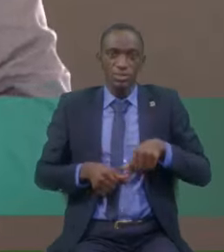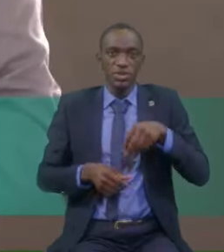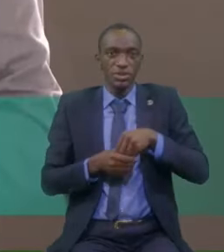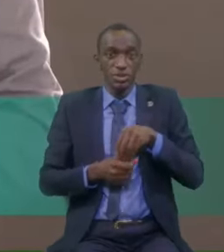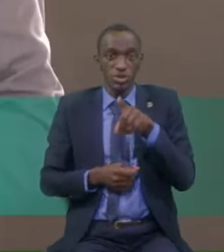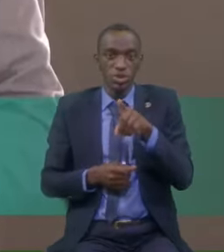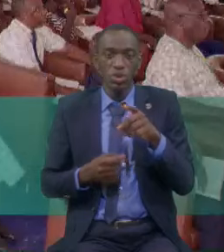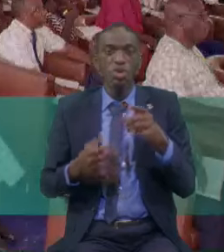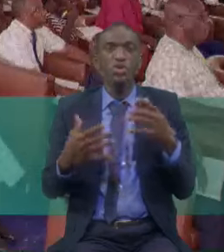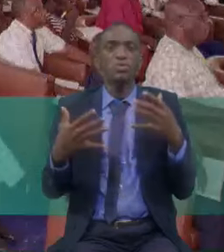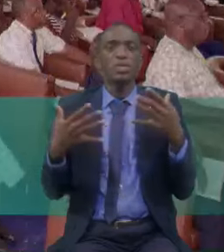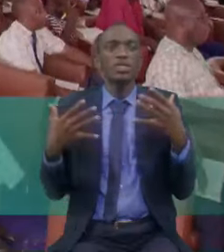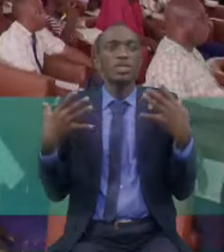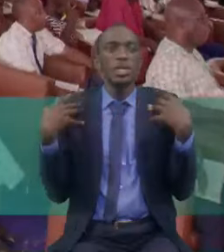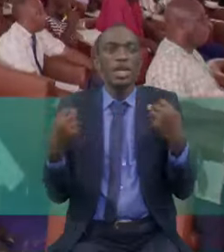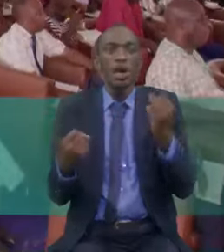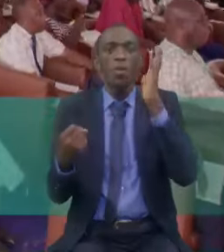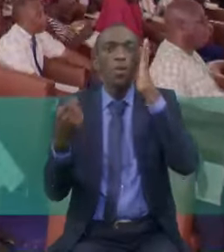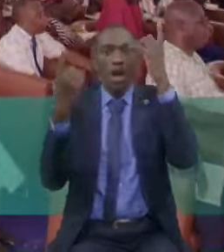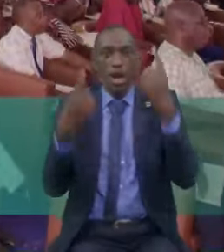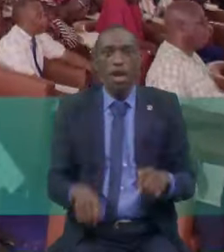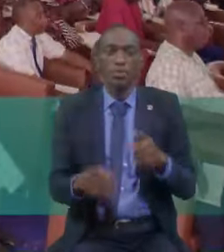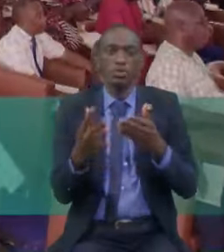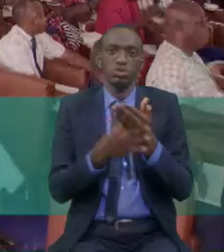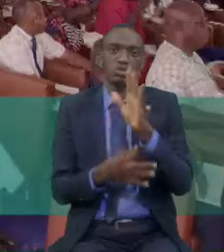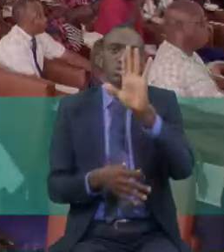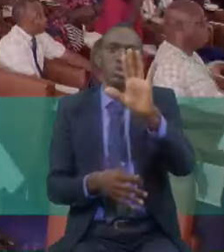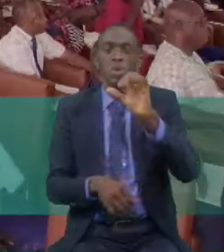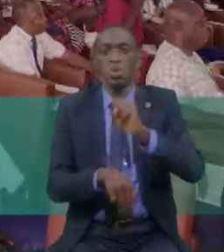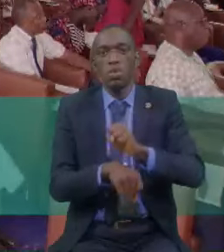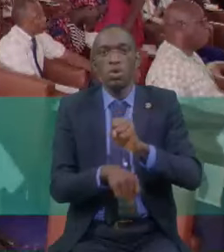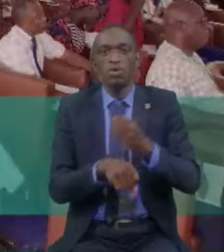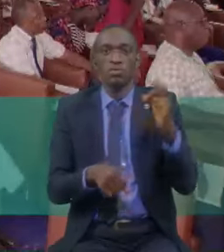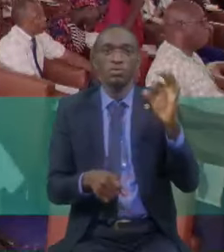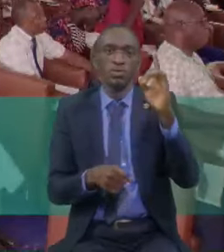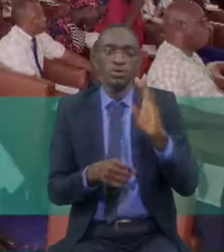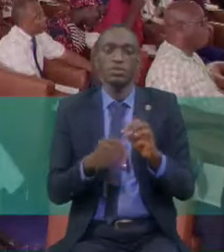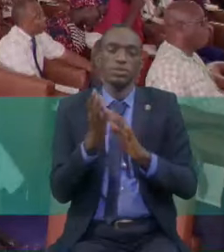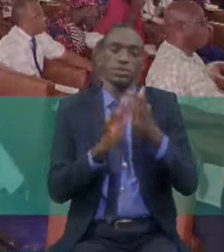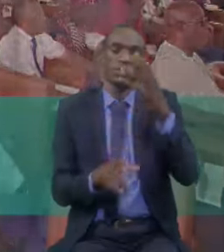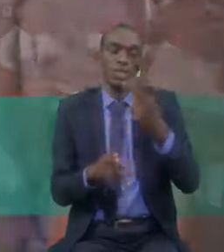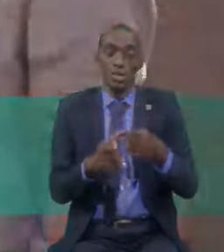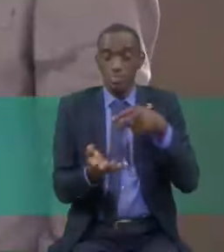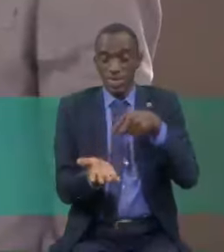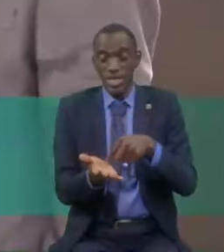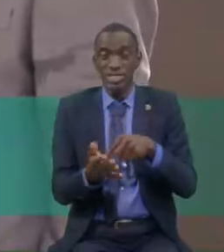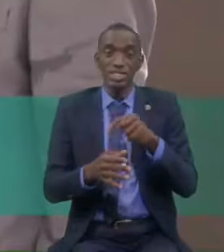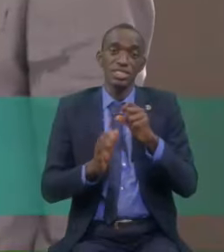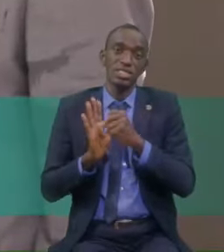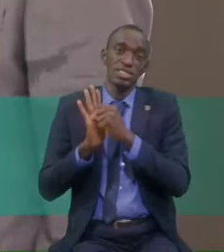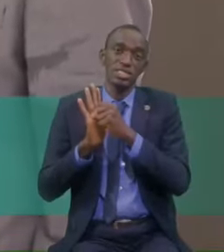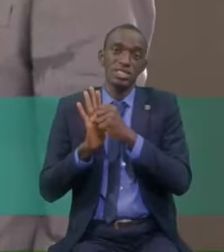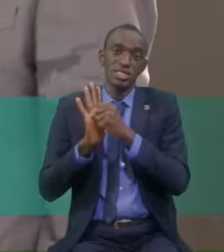in Jesus' name. Amen. For these signs shall follow them that believe. In my